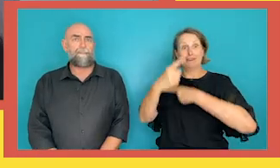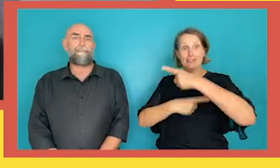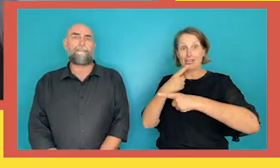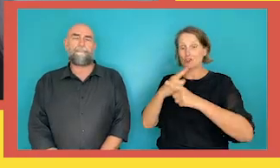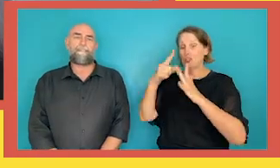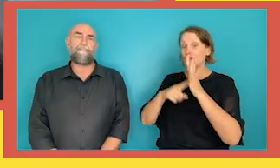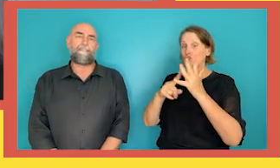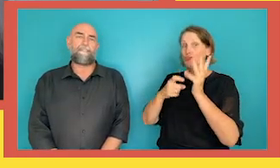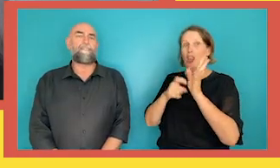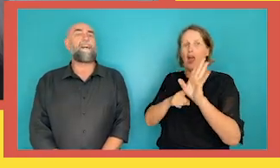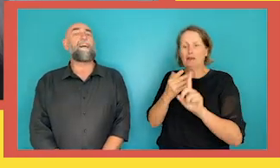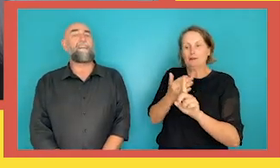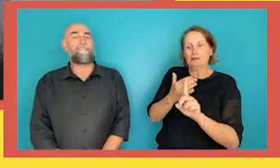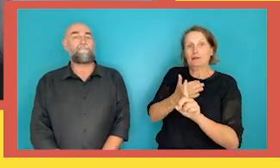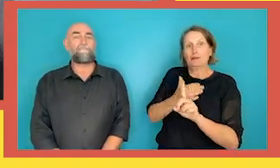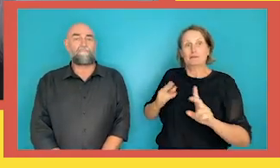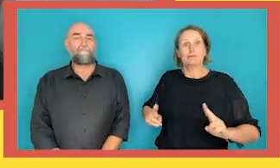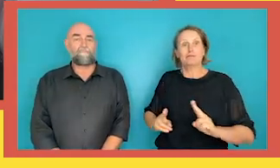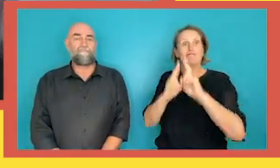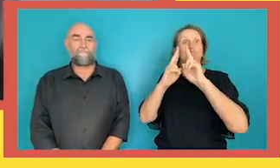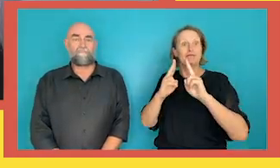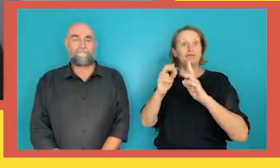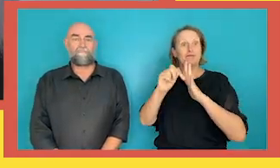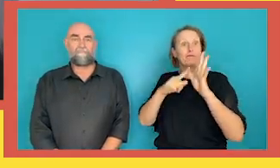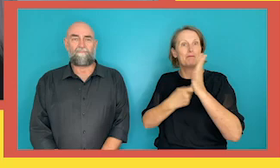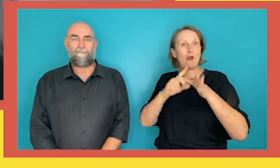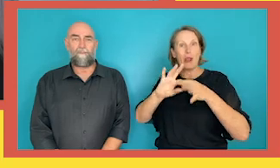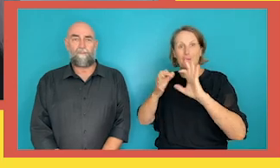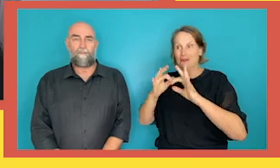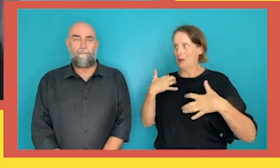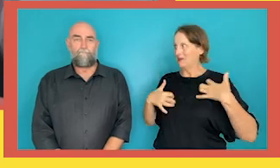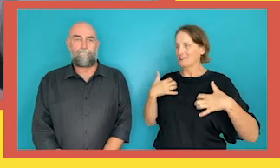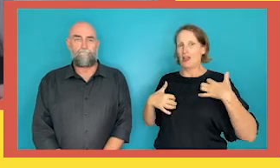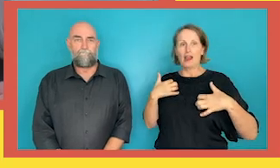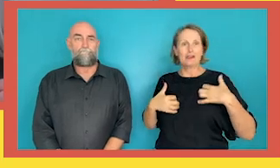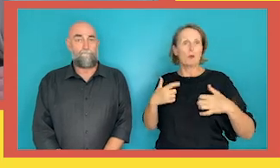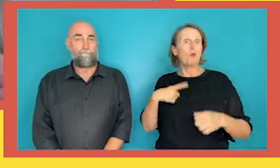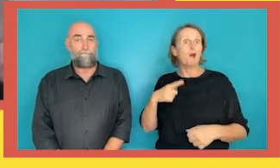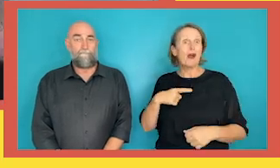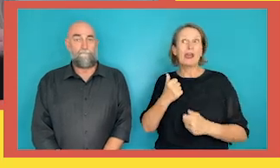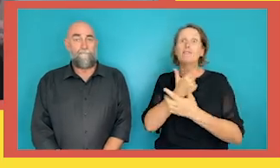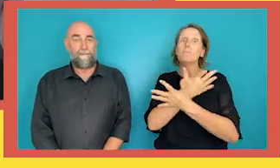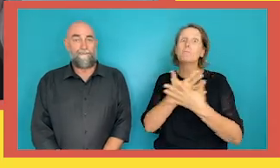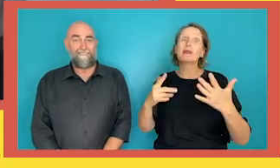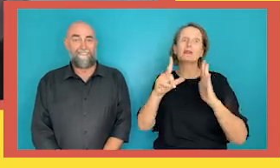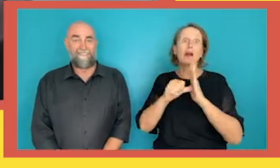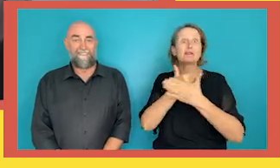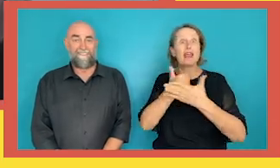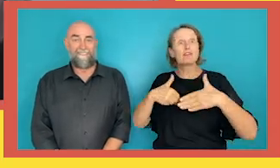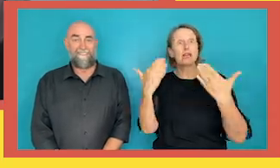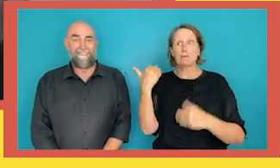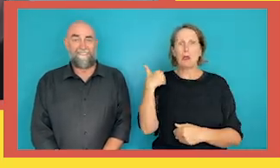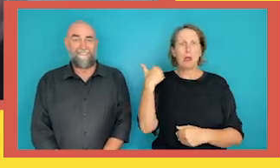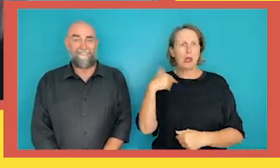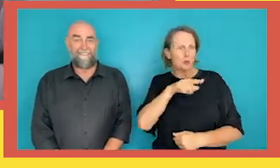next July, just before the Paralympic Games. So I'm so excited to get it out there because I get asked probably 20 times a day, why